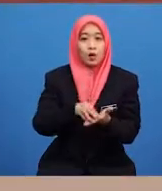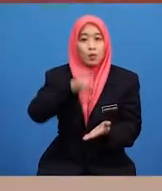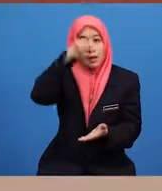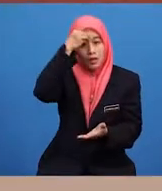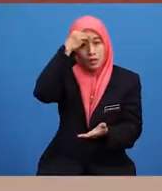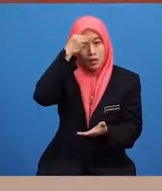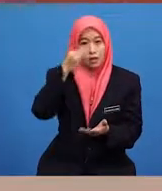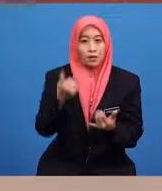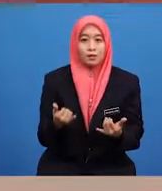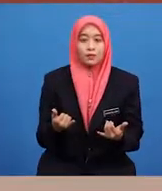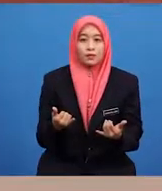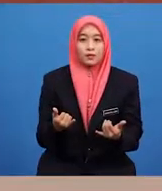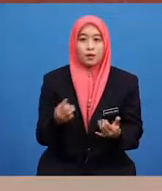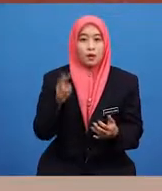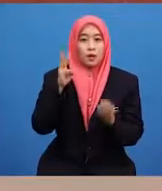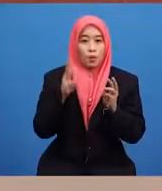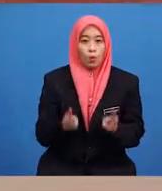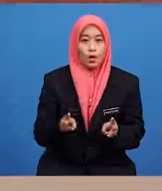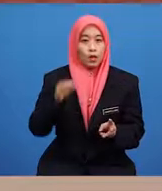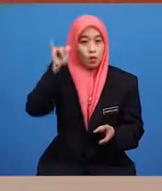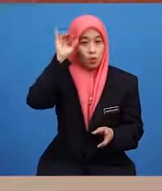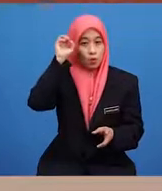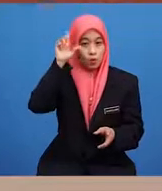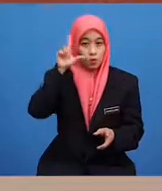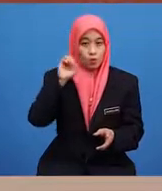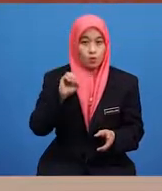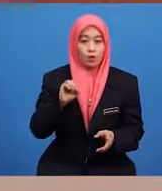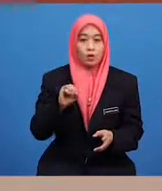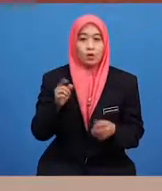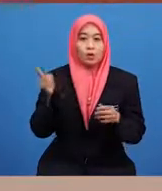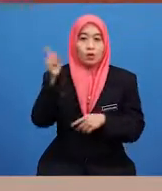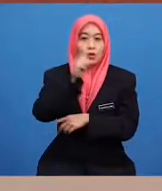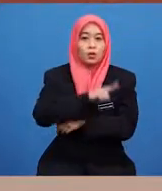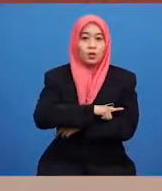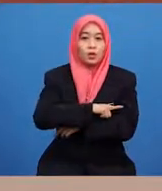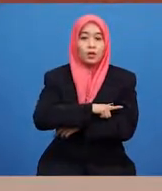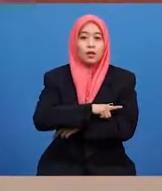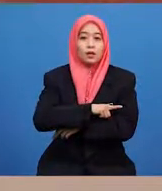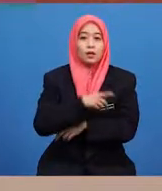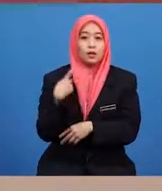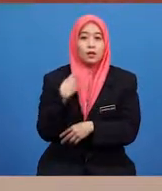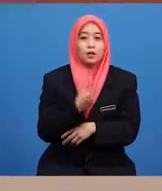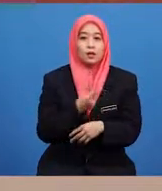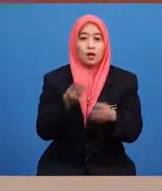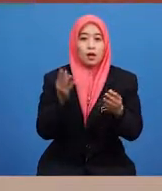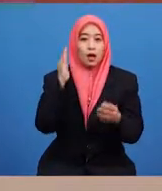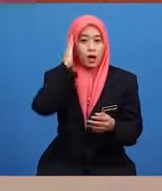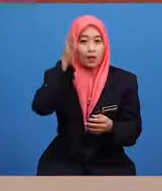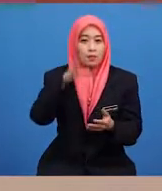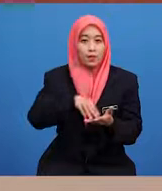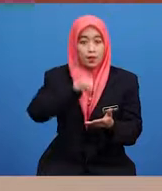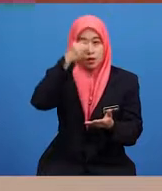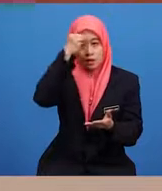today? Well, Yolo, for today's lesson, we are going to learn the name of some